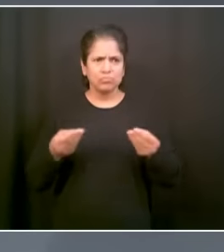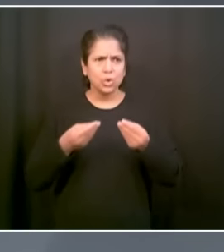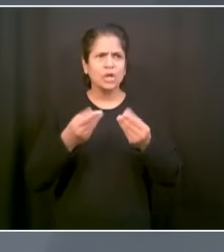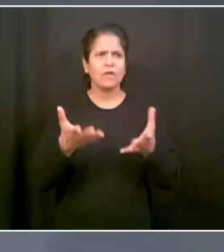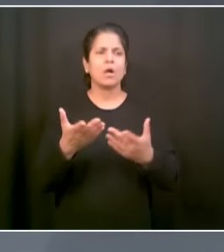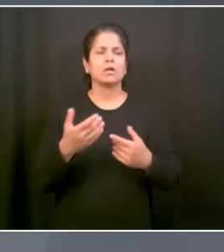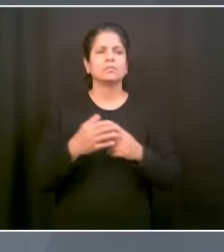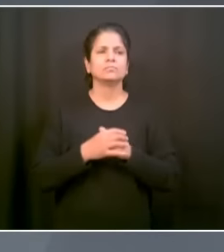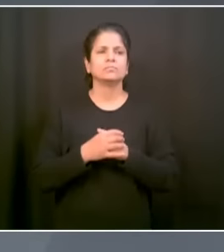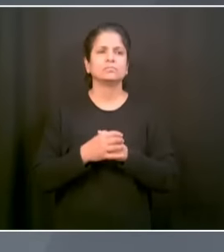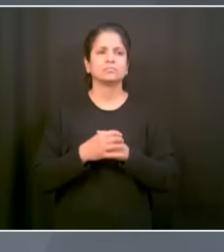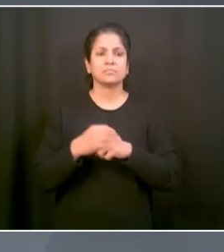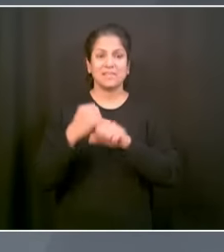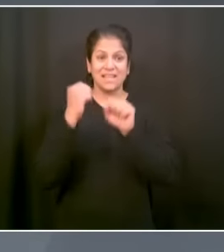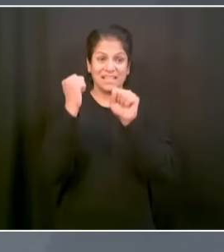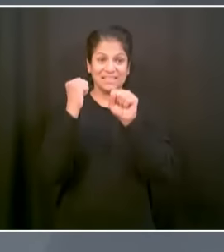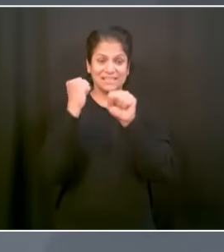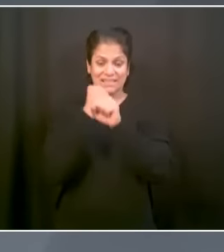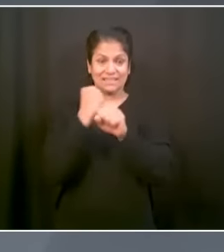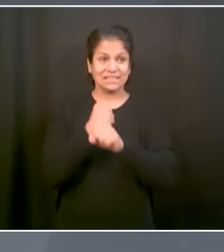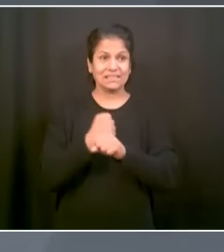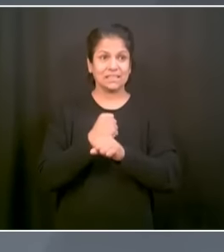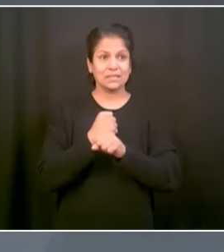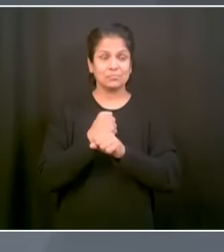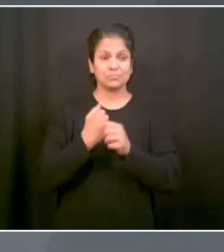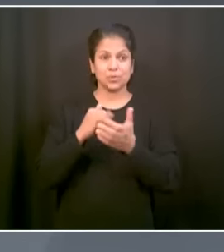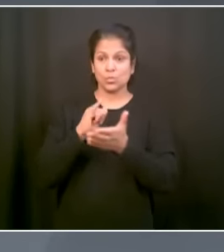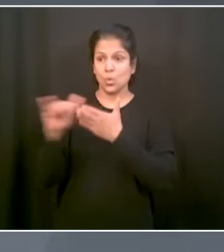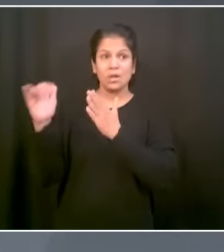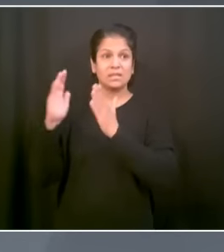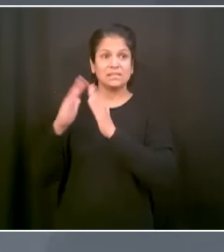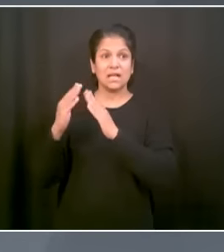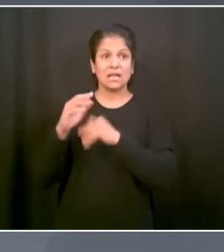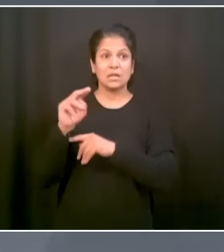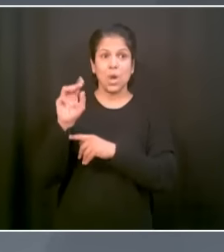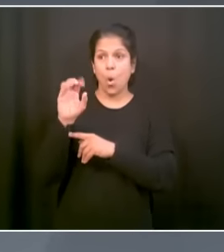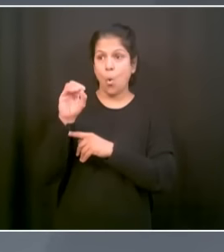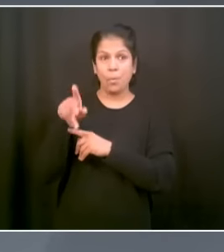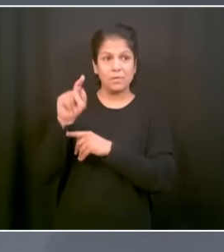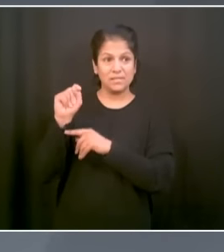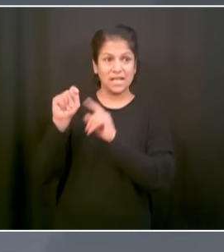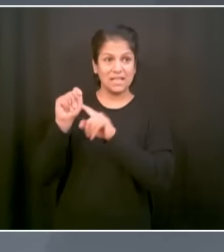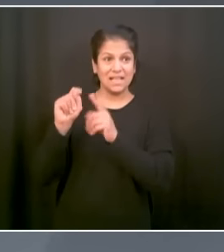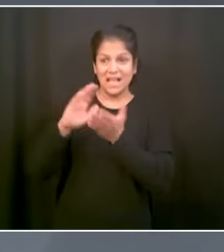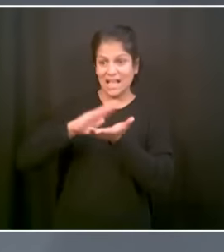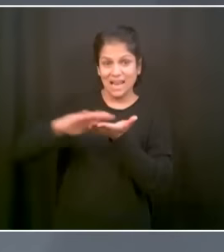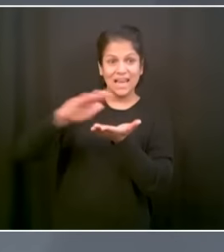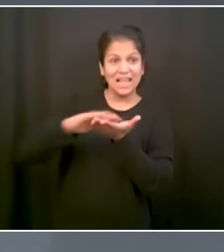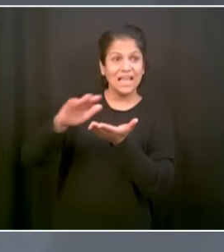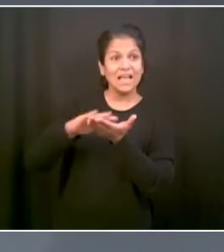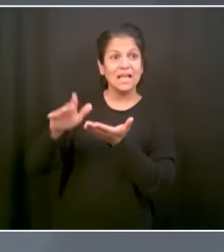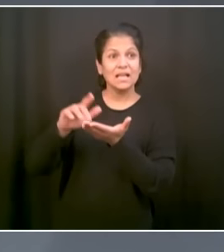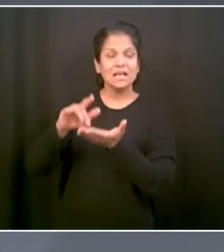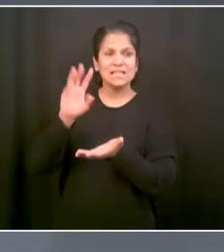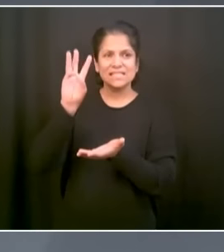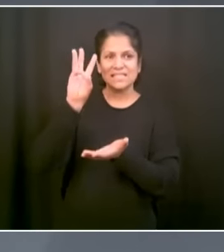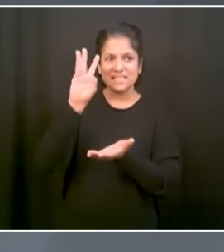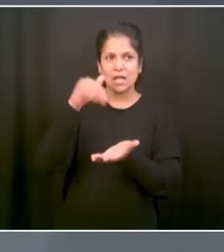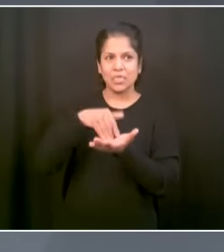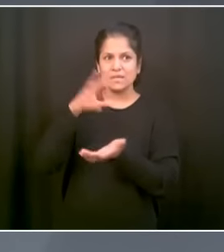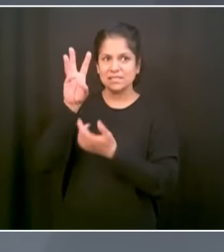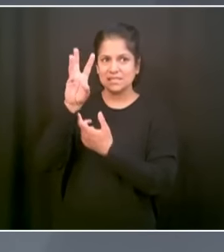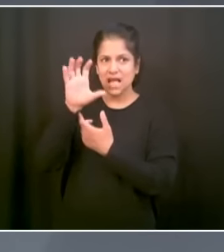7:10 a.m. this morning, the DOT workers have cleared a total of 3,227 bus stop shelters, which is